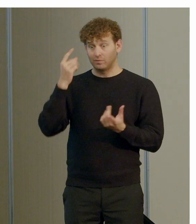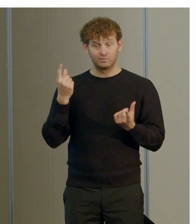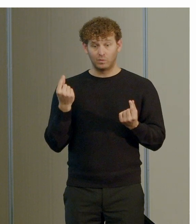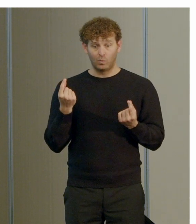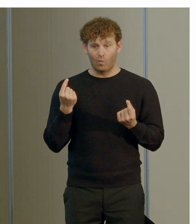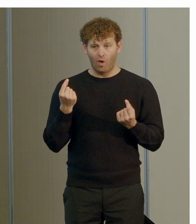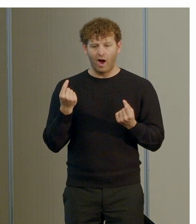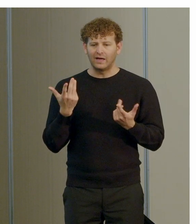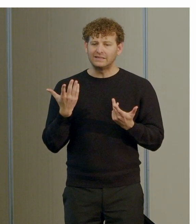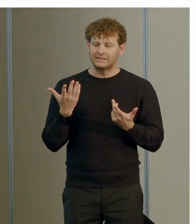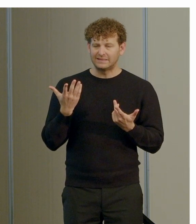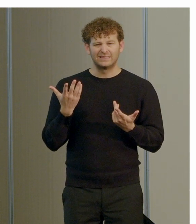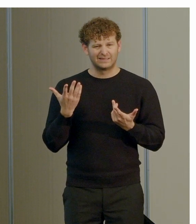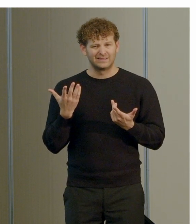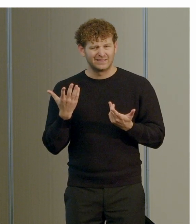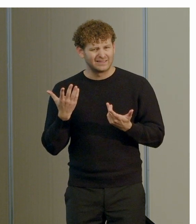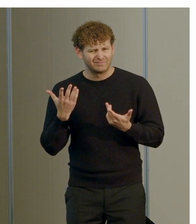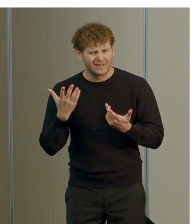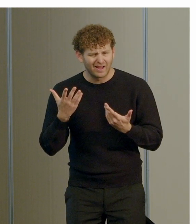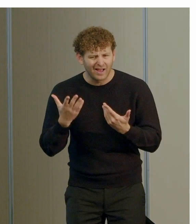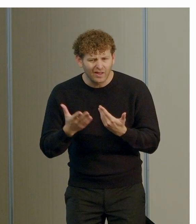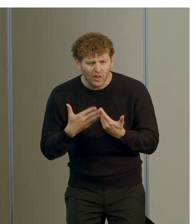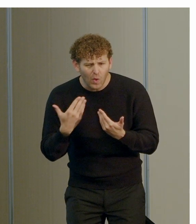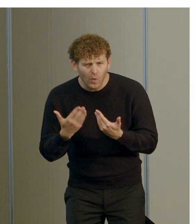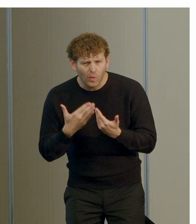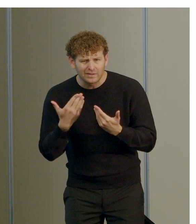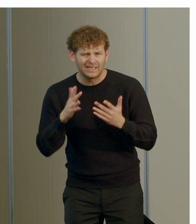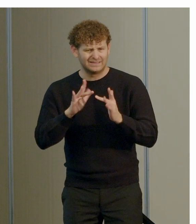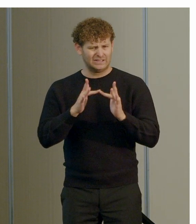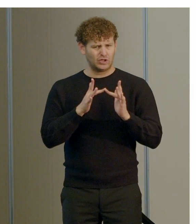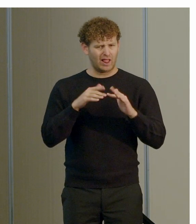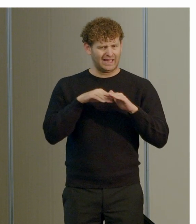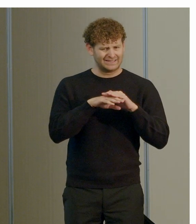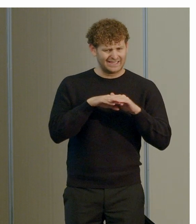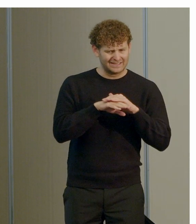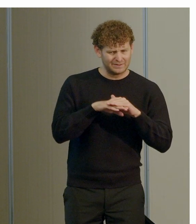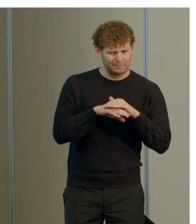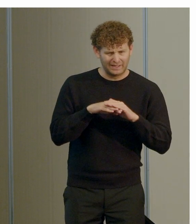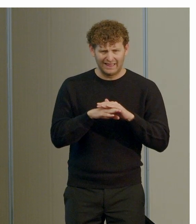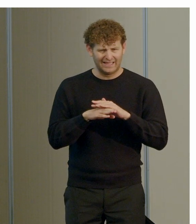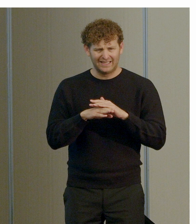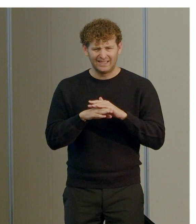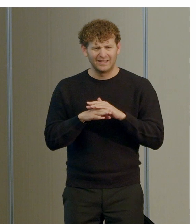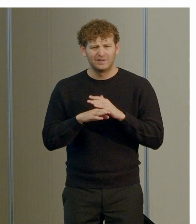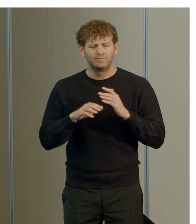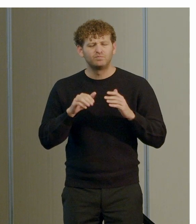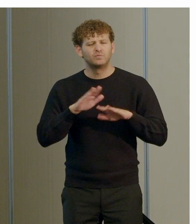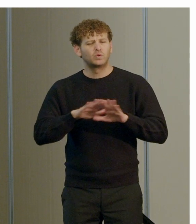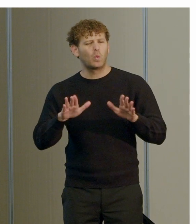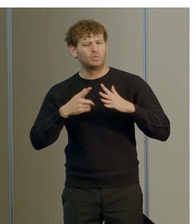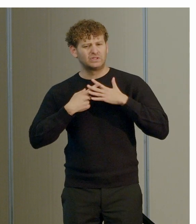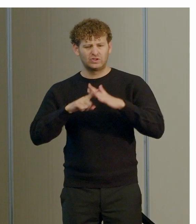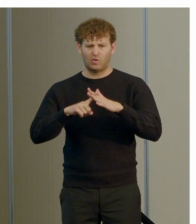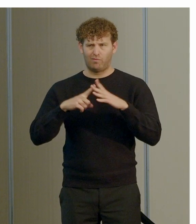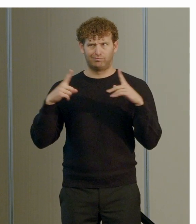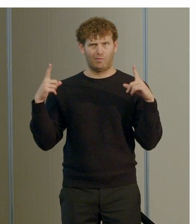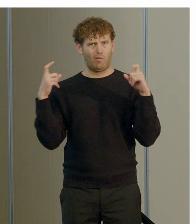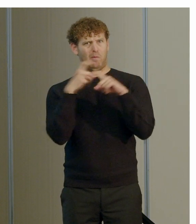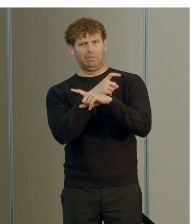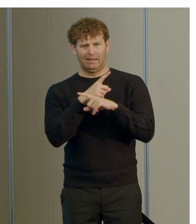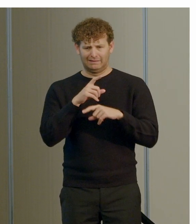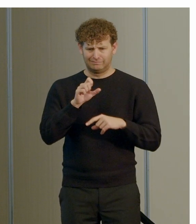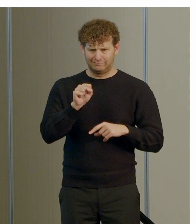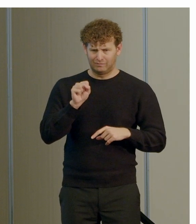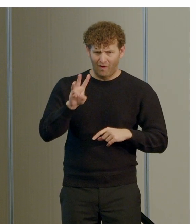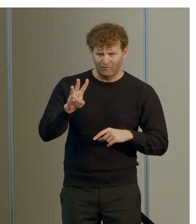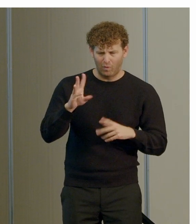digital accessibility. Don't start on really complex software or complex communications.